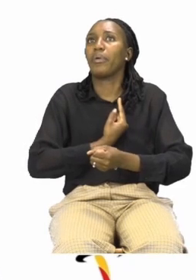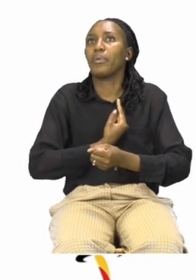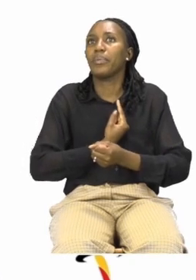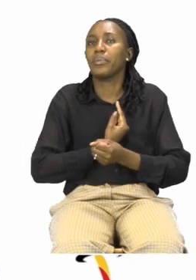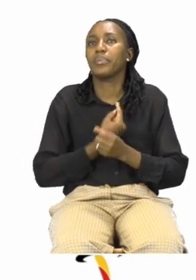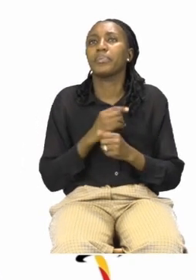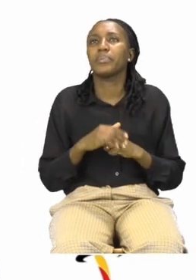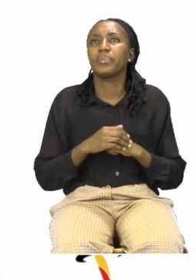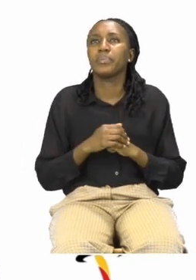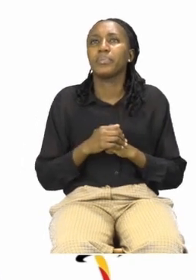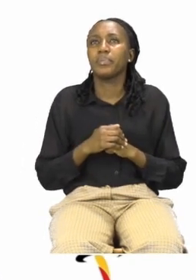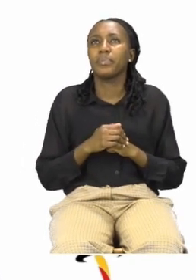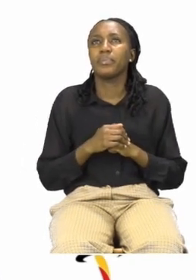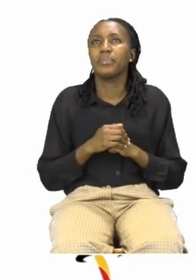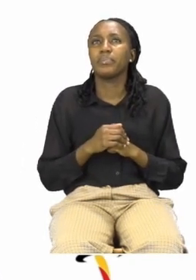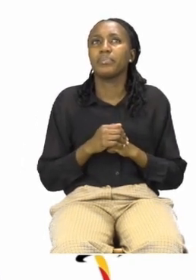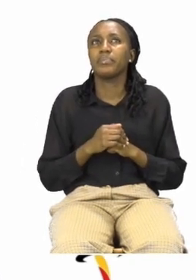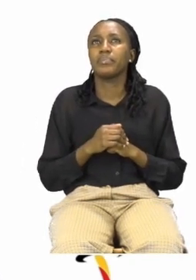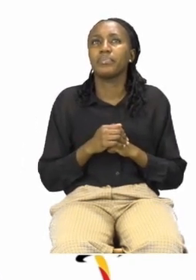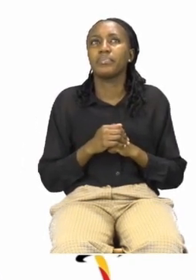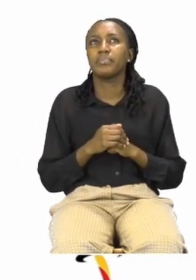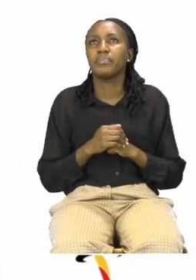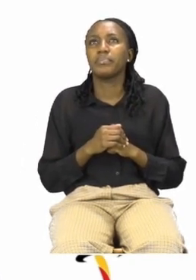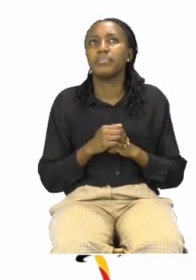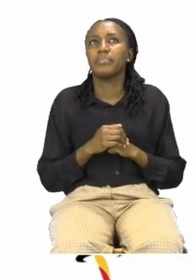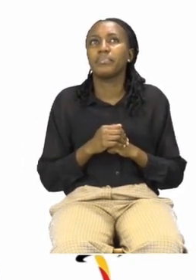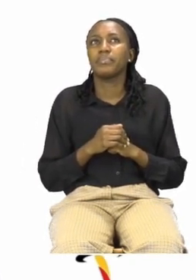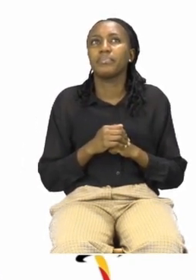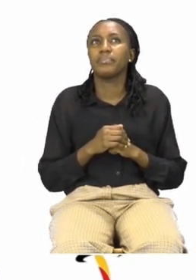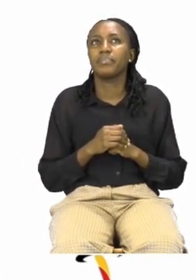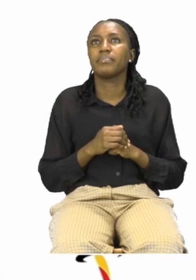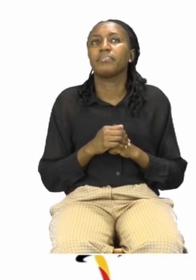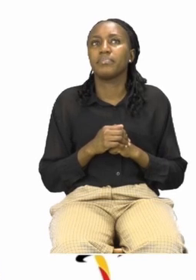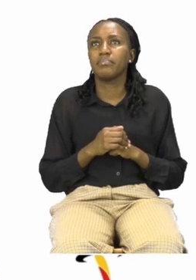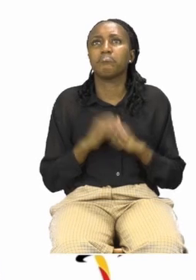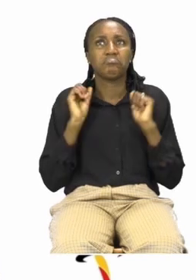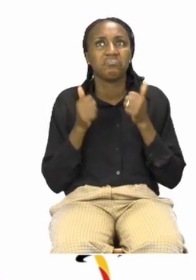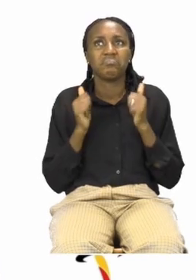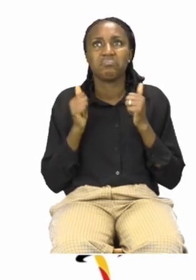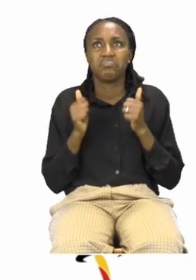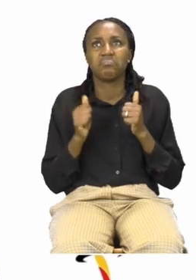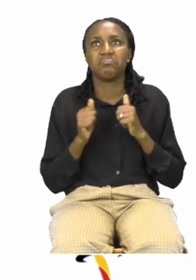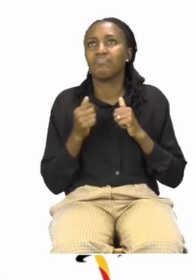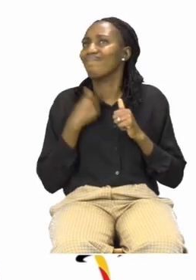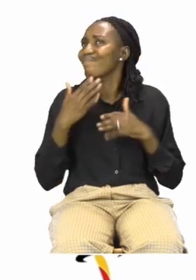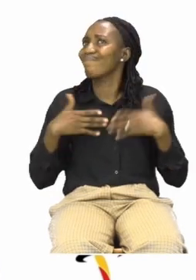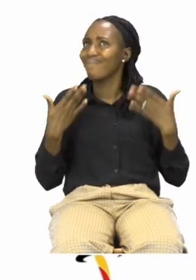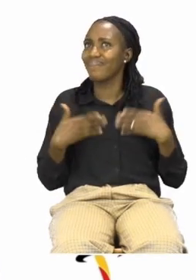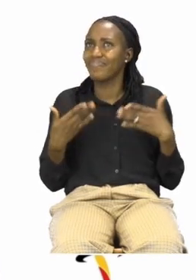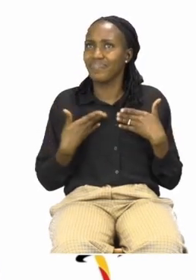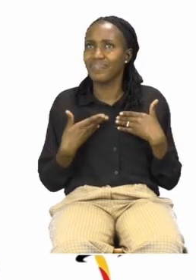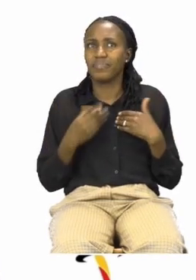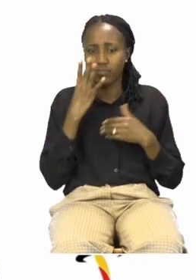to generate revenues for themselves that they can be able to sustain themselves. So obviously it's working very well. I'm very much impressed for the 4 years that we